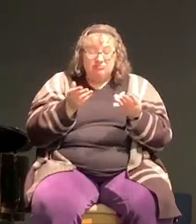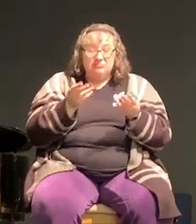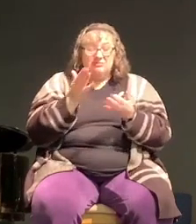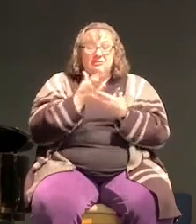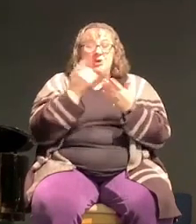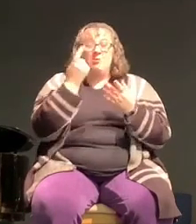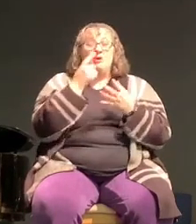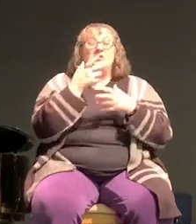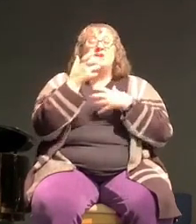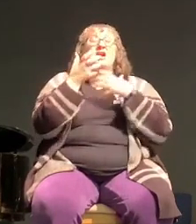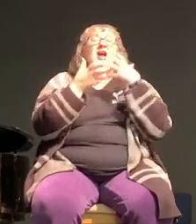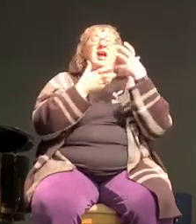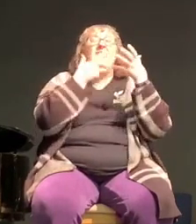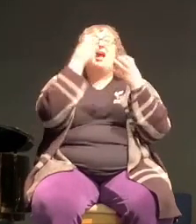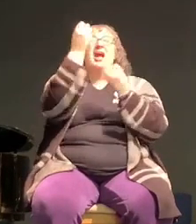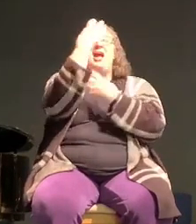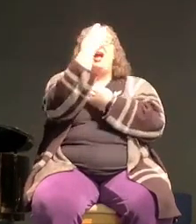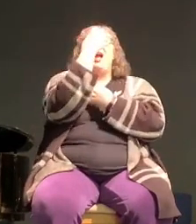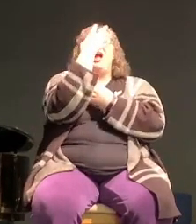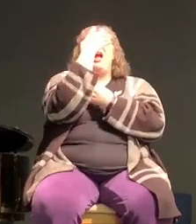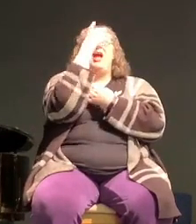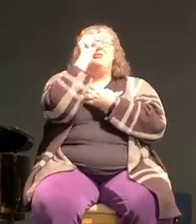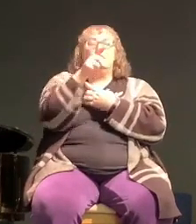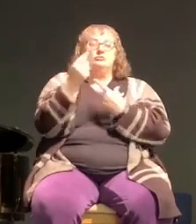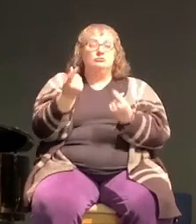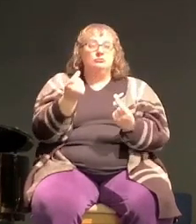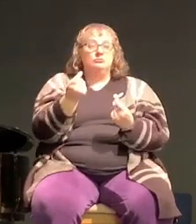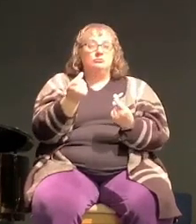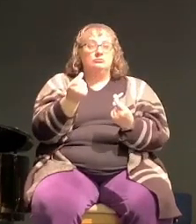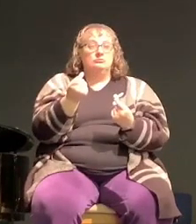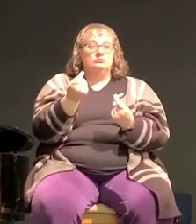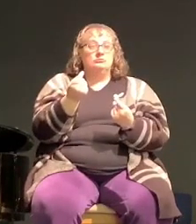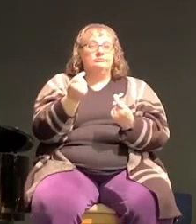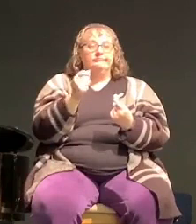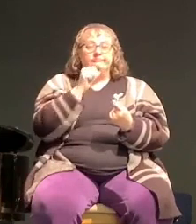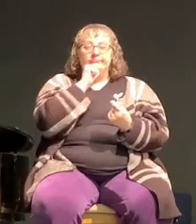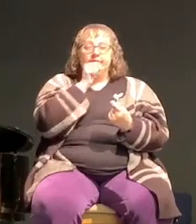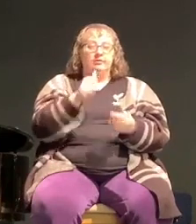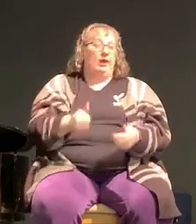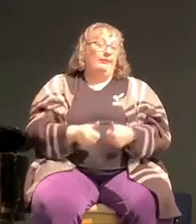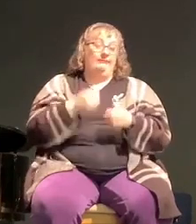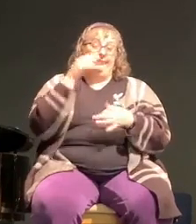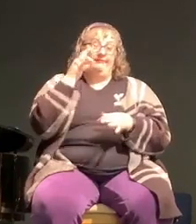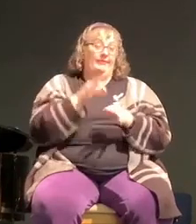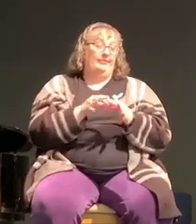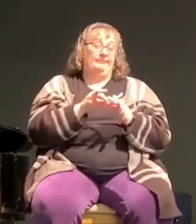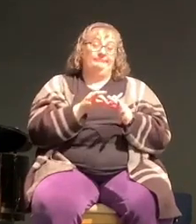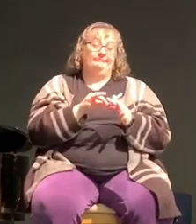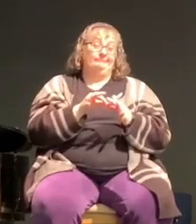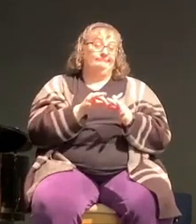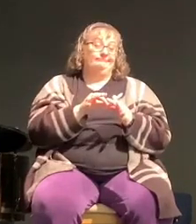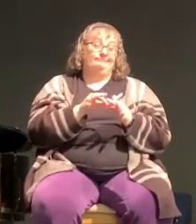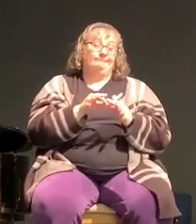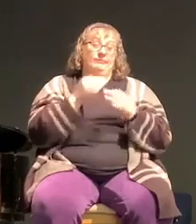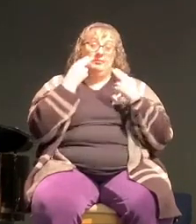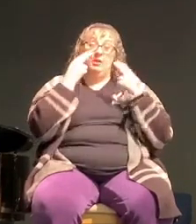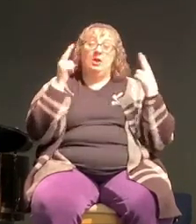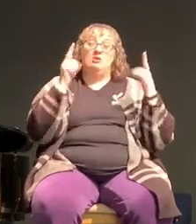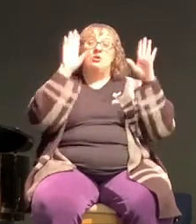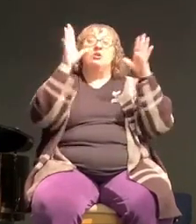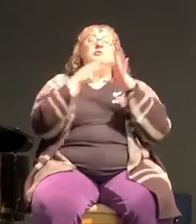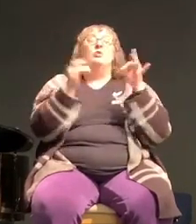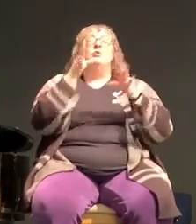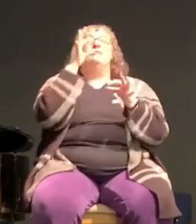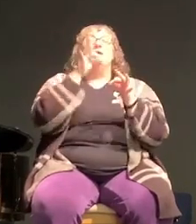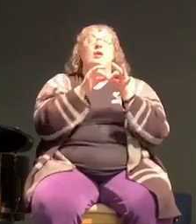somebody to scream it in your face of what you're supposed to do, you're not living by faith. To be honest, a great story of